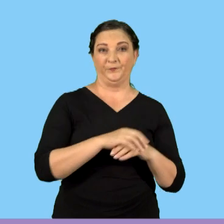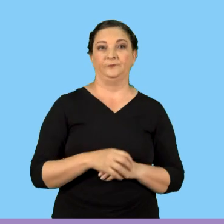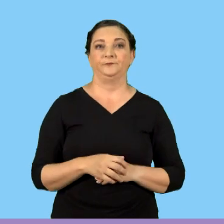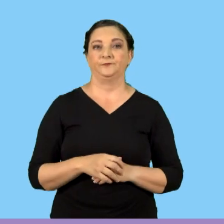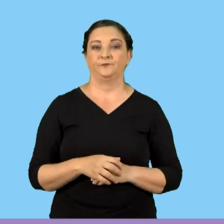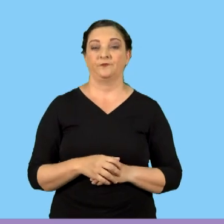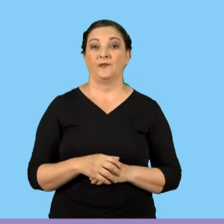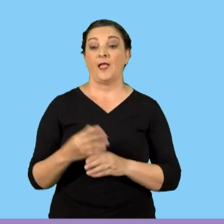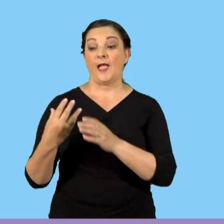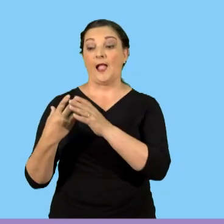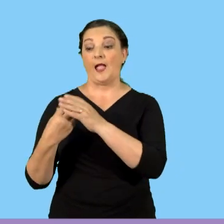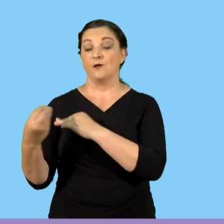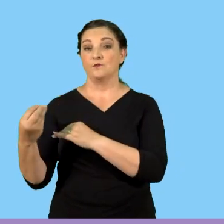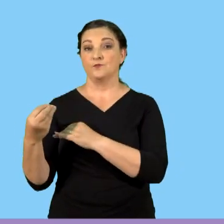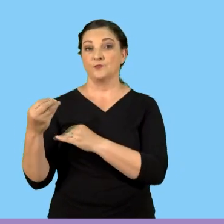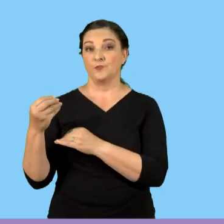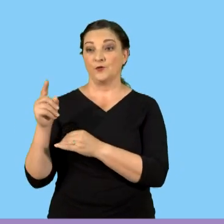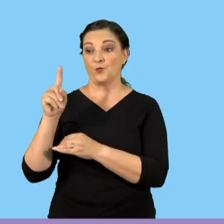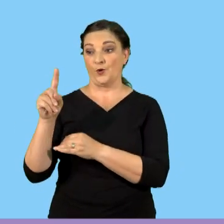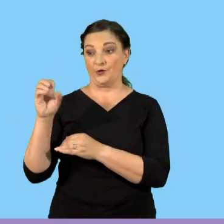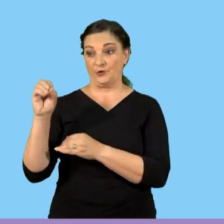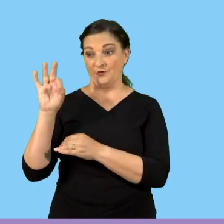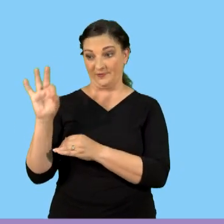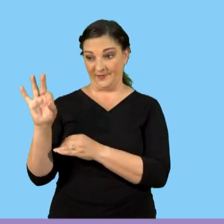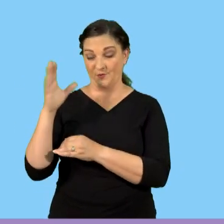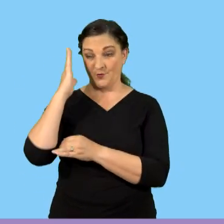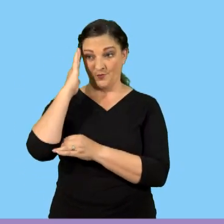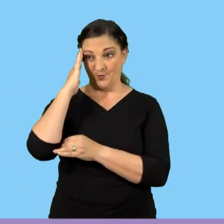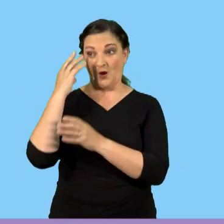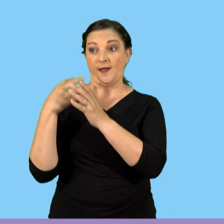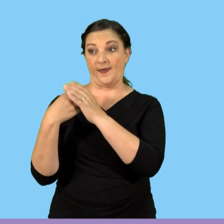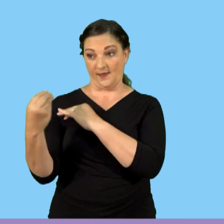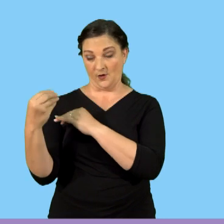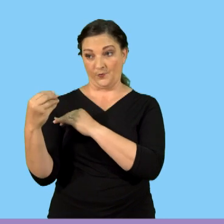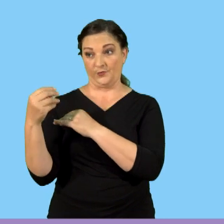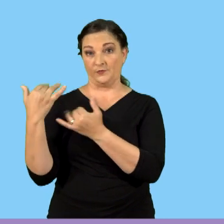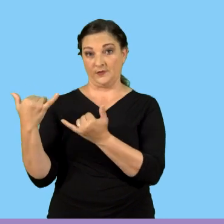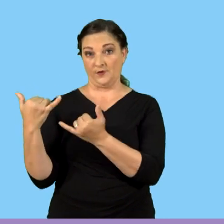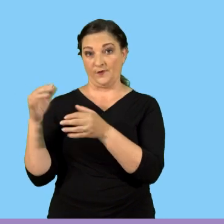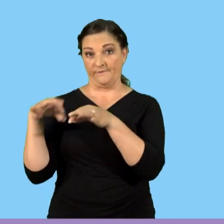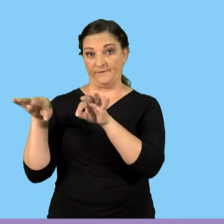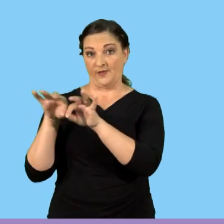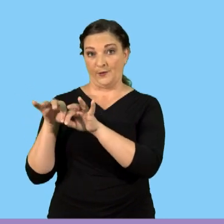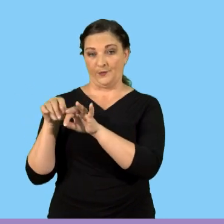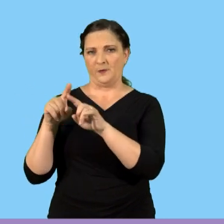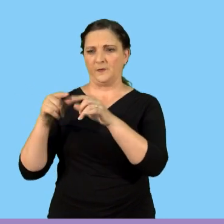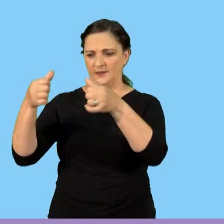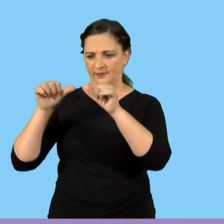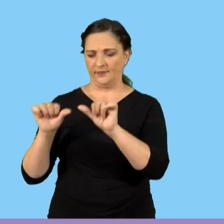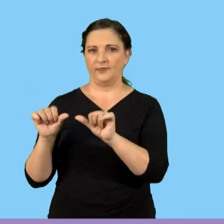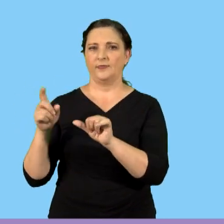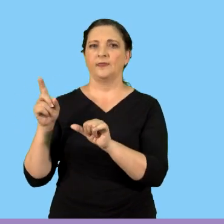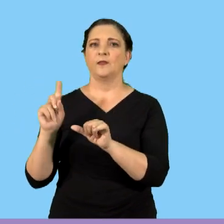input value, right? So the first output value that was missing was that 103. Then now we